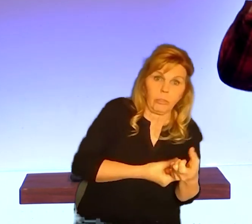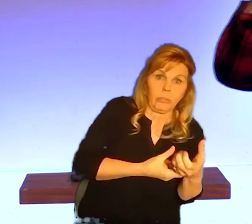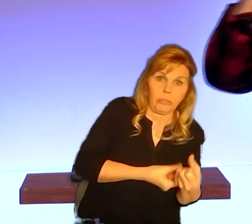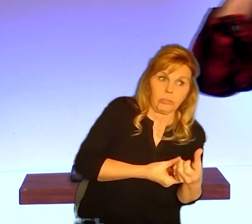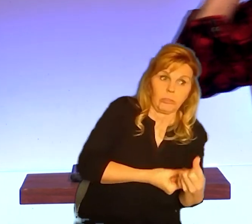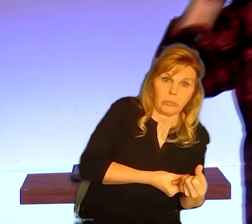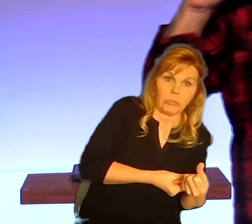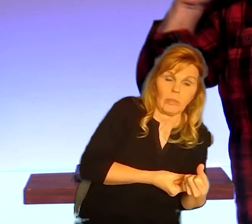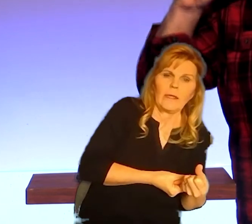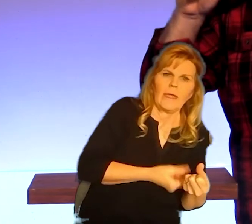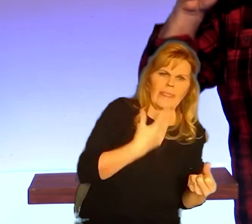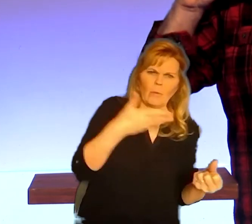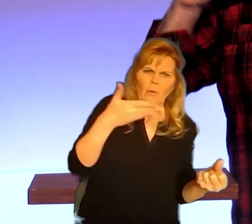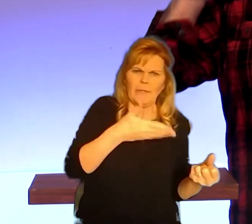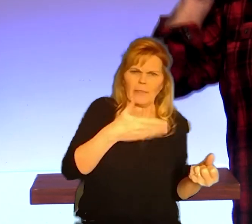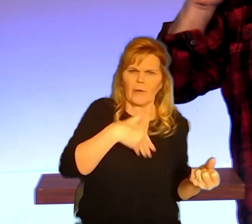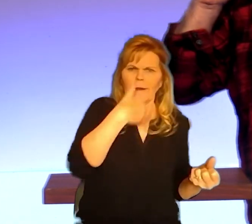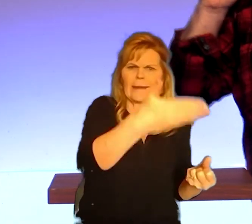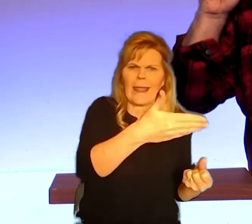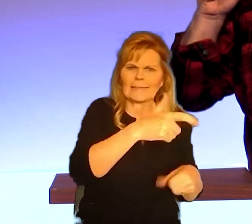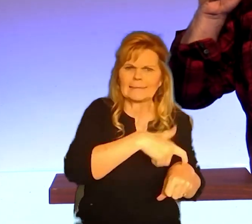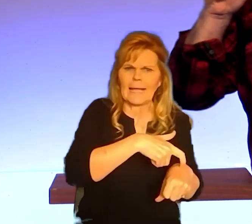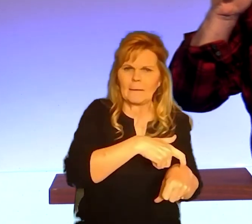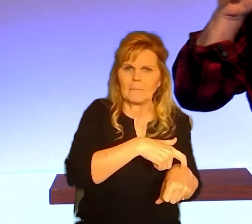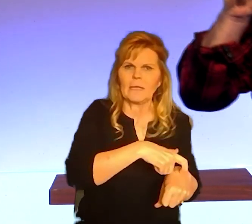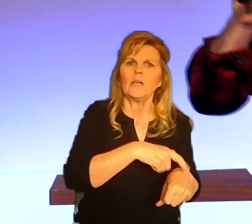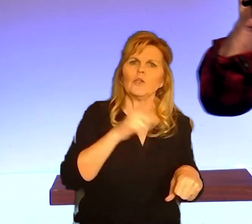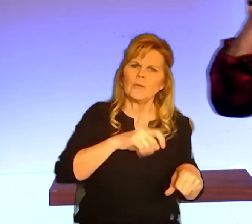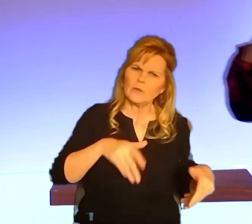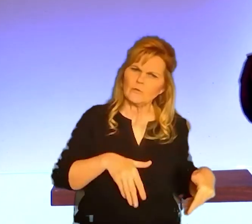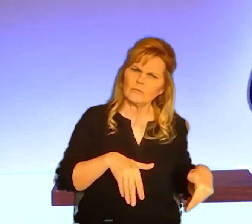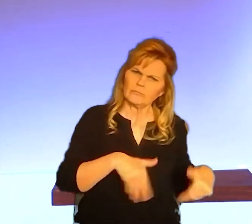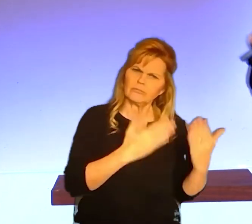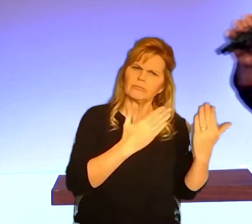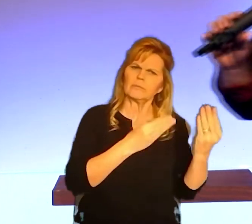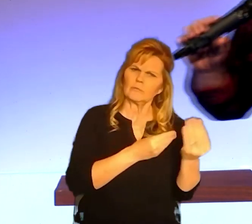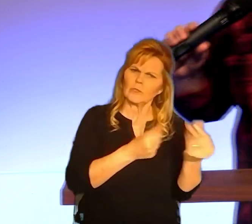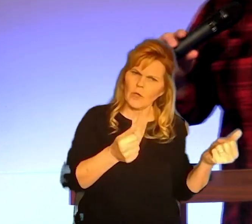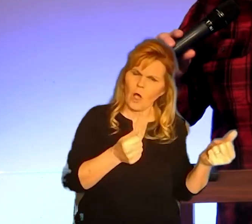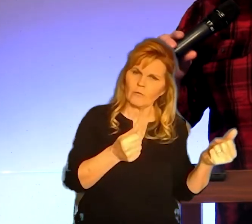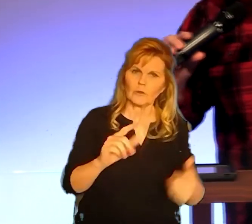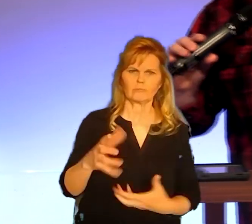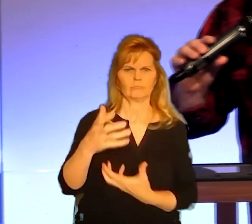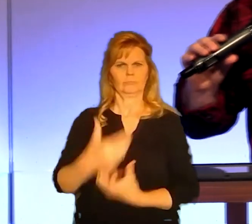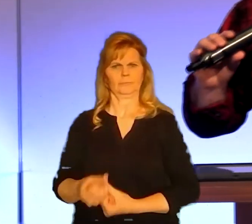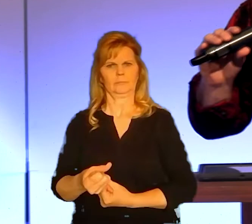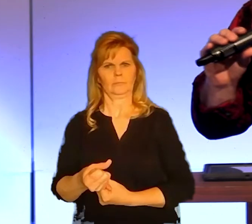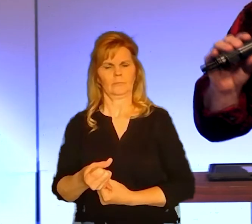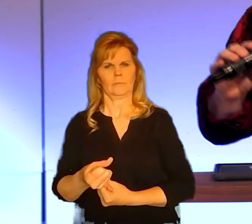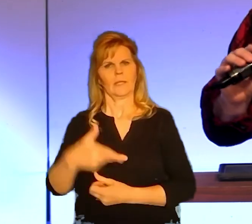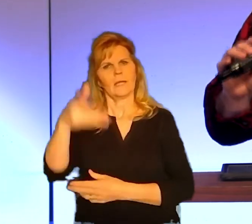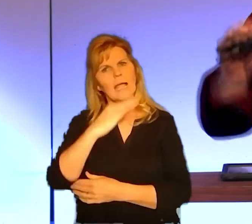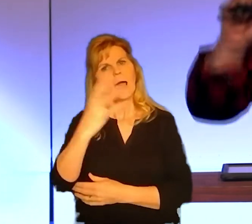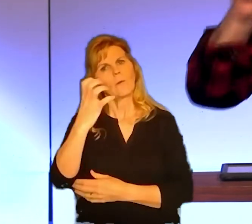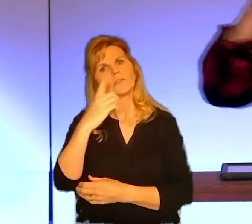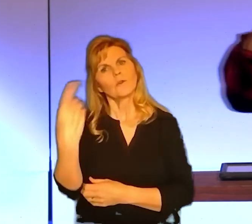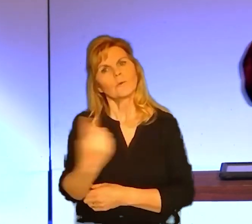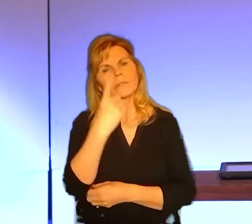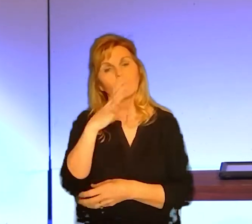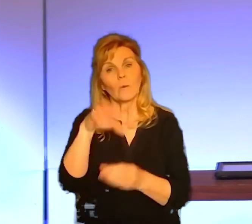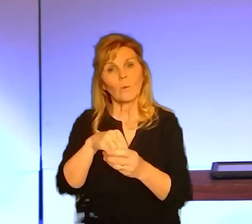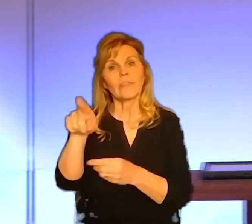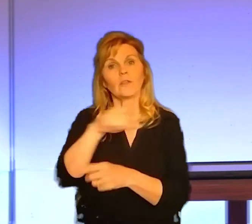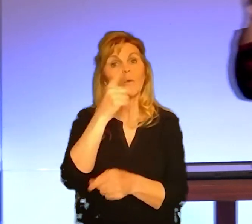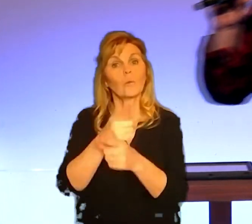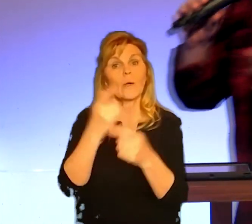get to that next season. They're still gonna be a part of your life when you get to that next season. God wants to do something in you in this